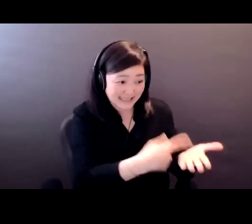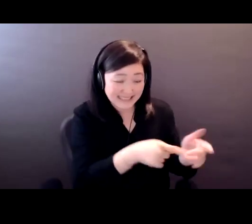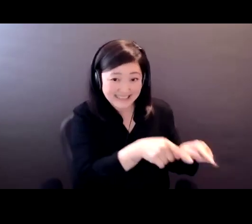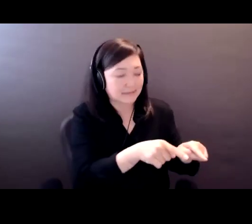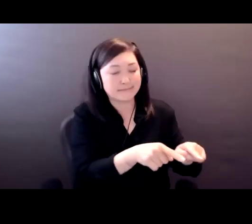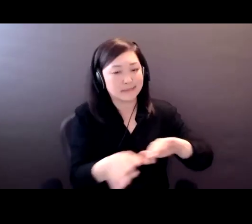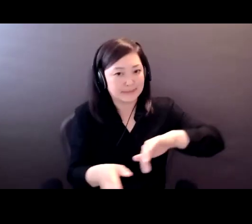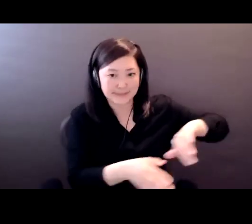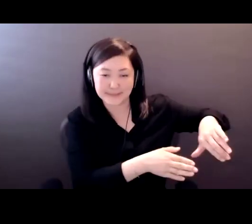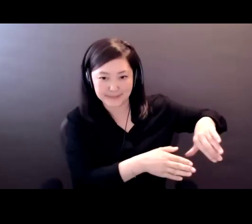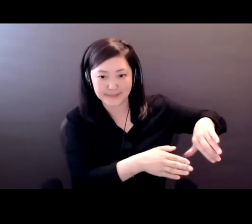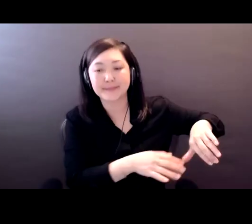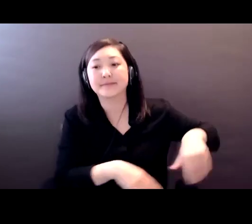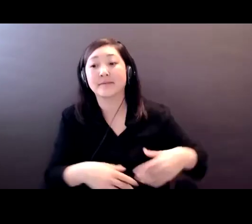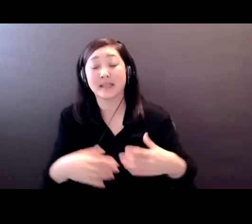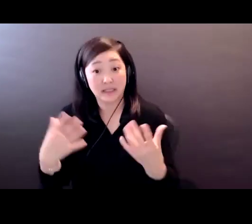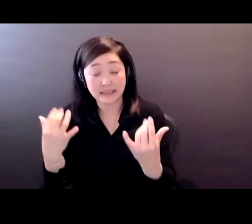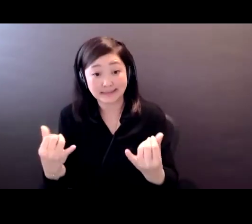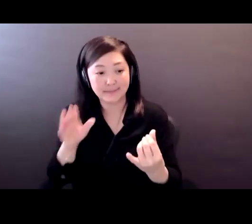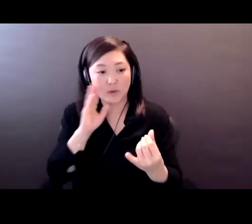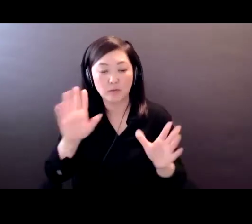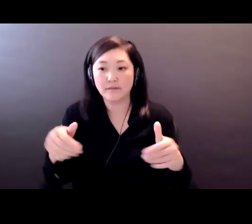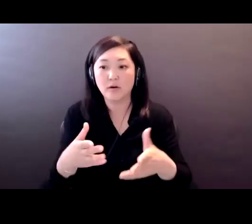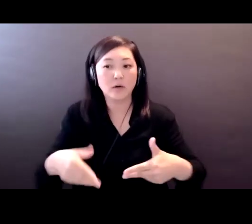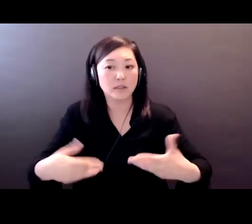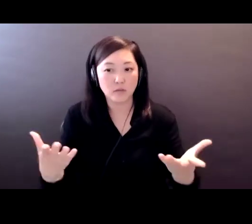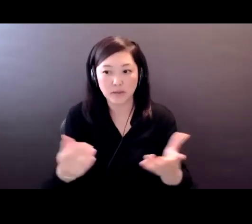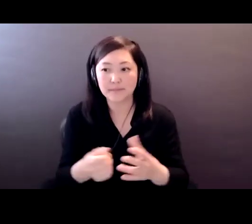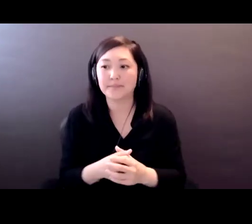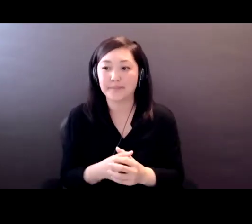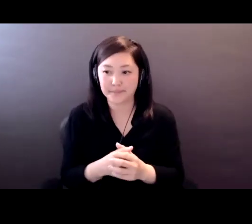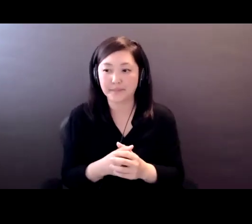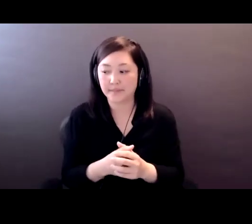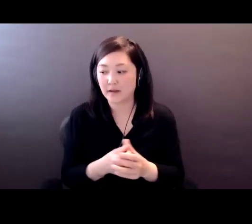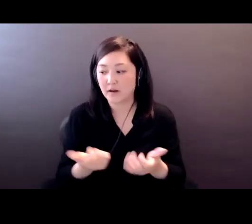that in mind, I'll now turn to my main remarks about criminalizing coercive control.